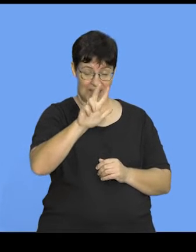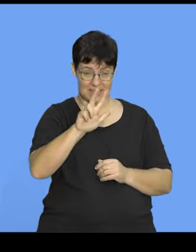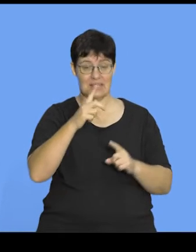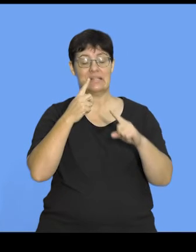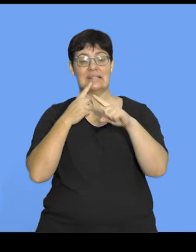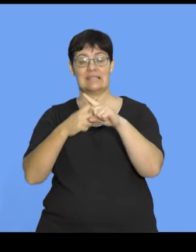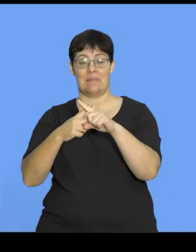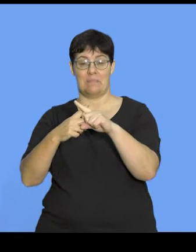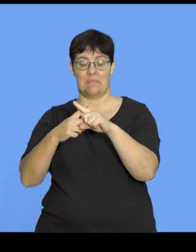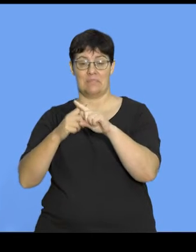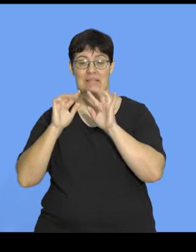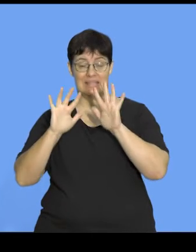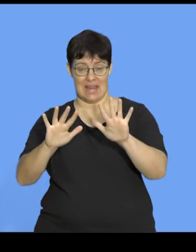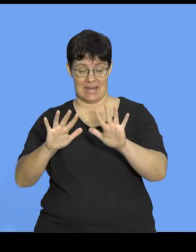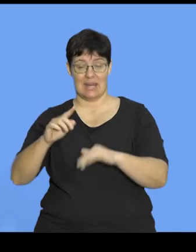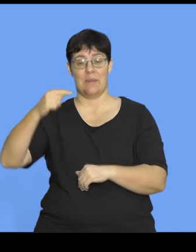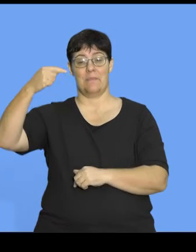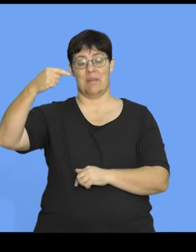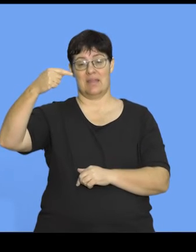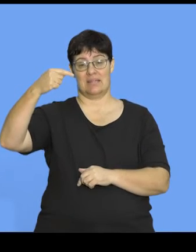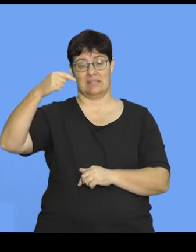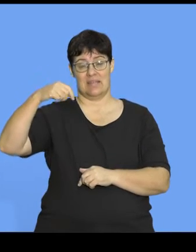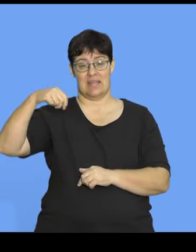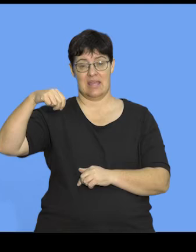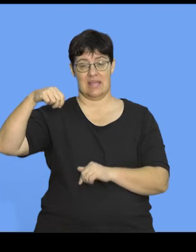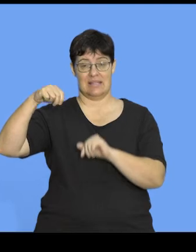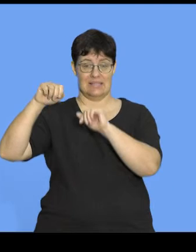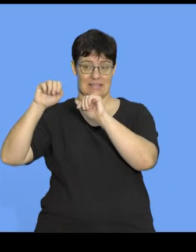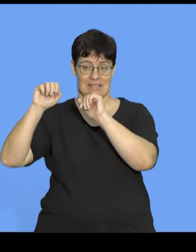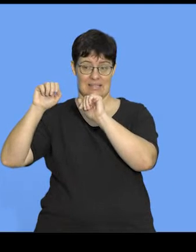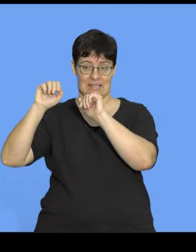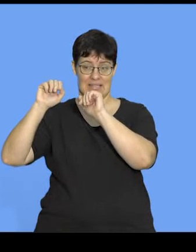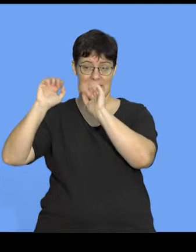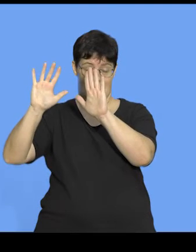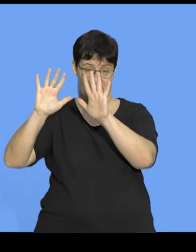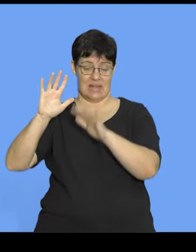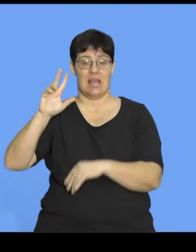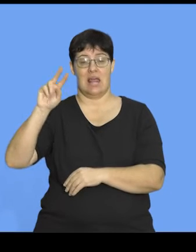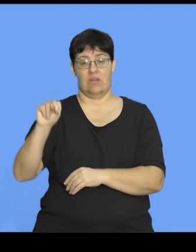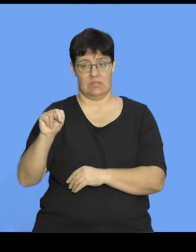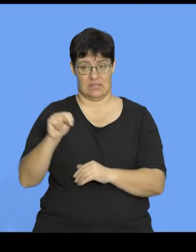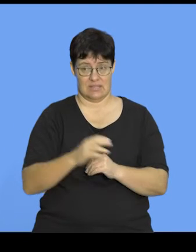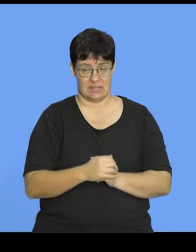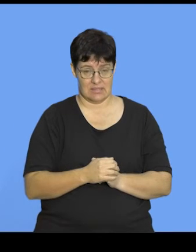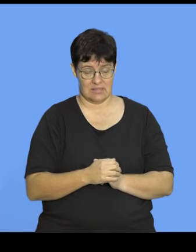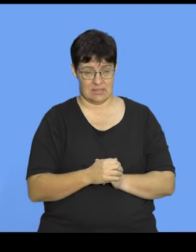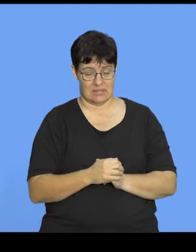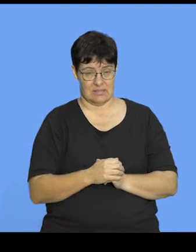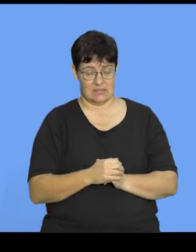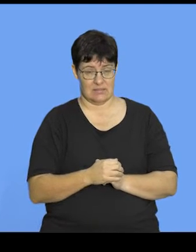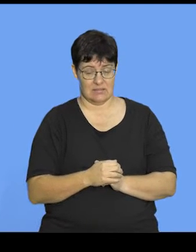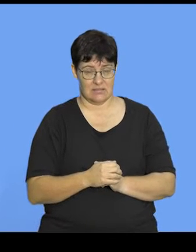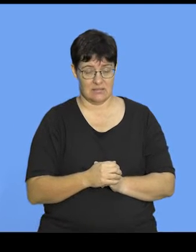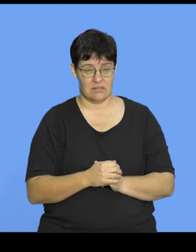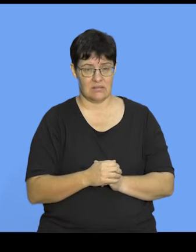1,78 times 10 to the minus 10, and it is newtons. I don't